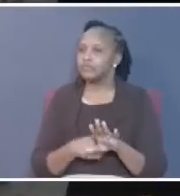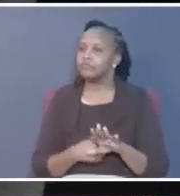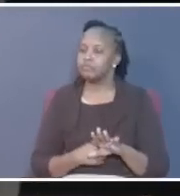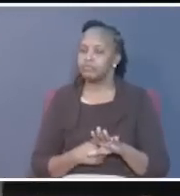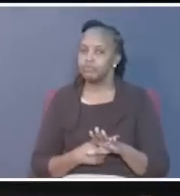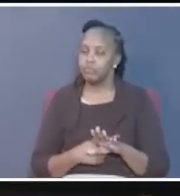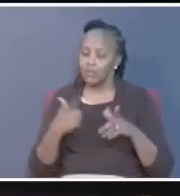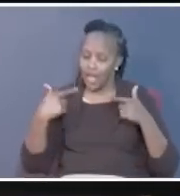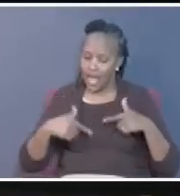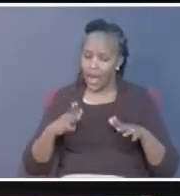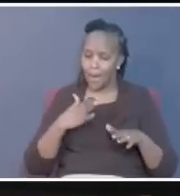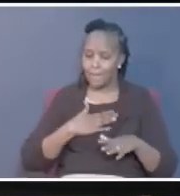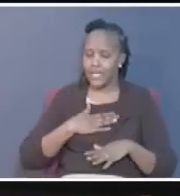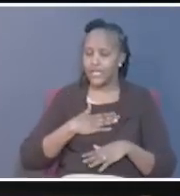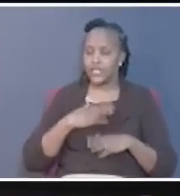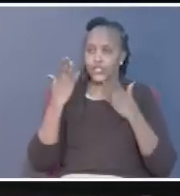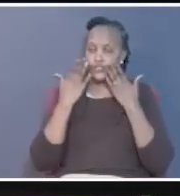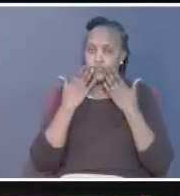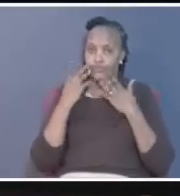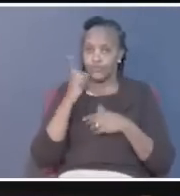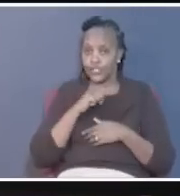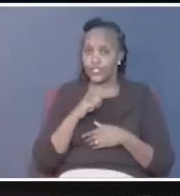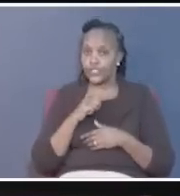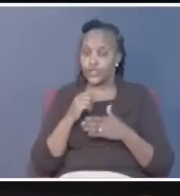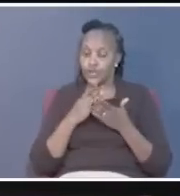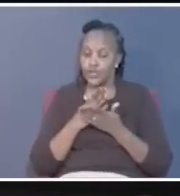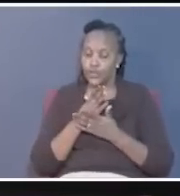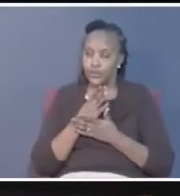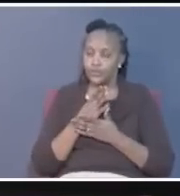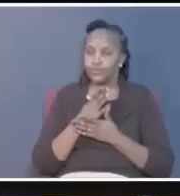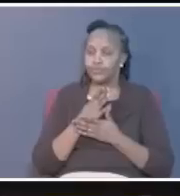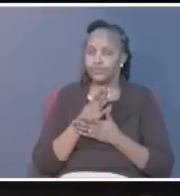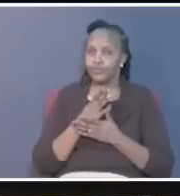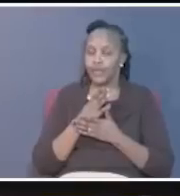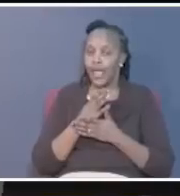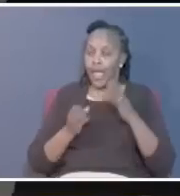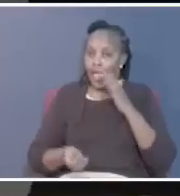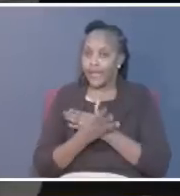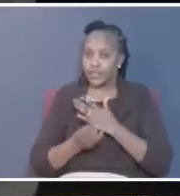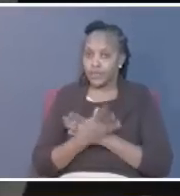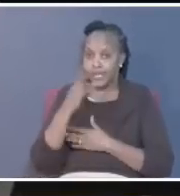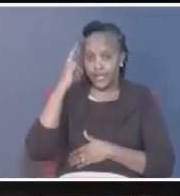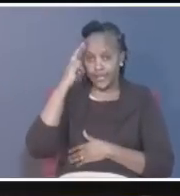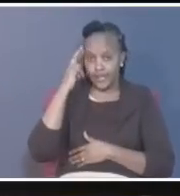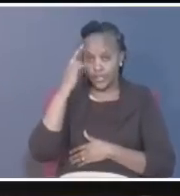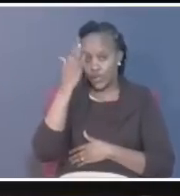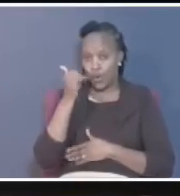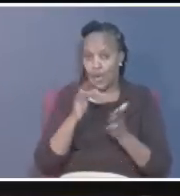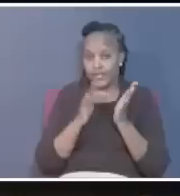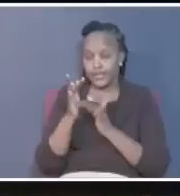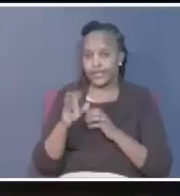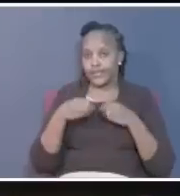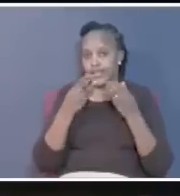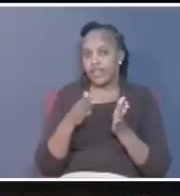to conclude by addressing the matter of why Jesus told this story. Jesus told